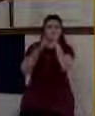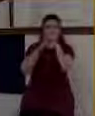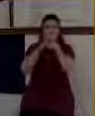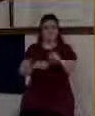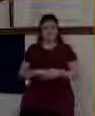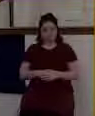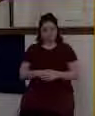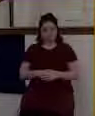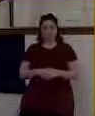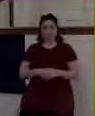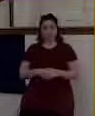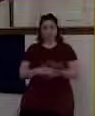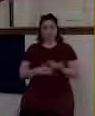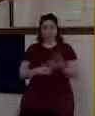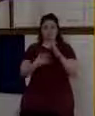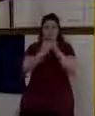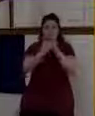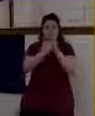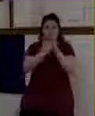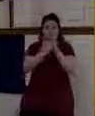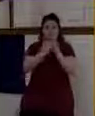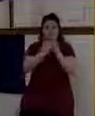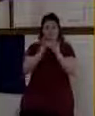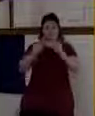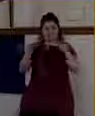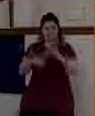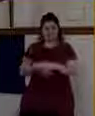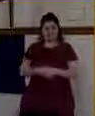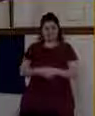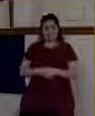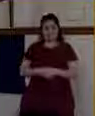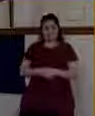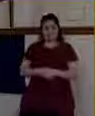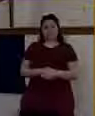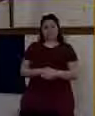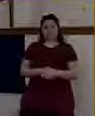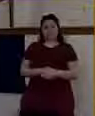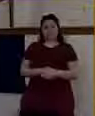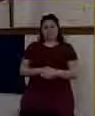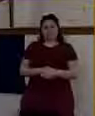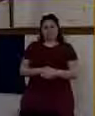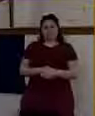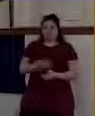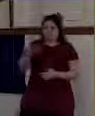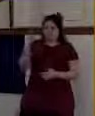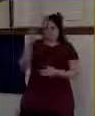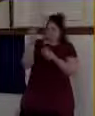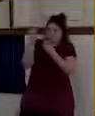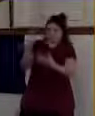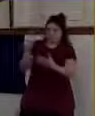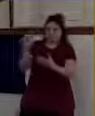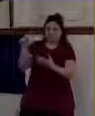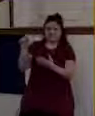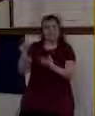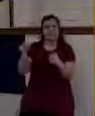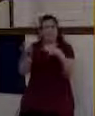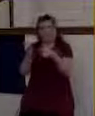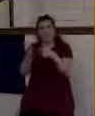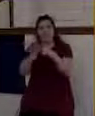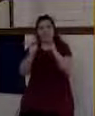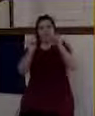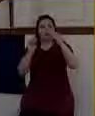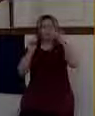Nothing unclear about what God said. God said, get home without delay. And again, this gives us a lesson about temptation. This man had